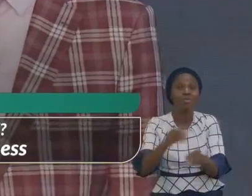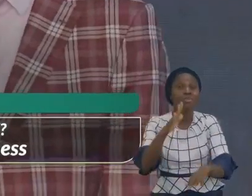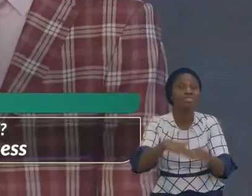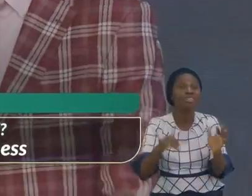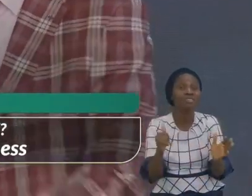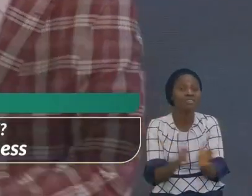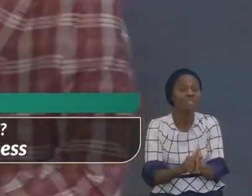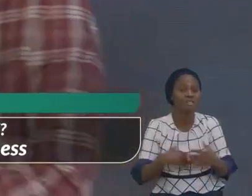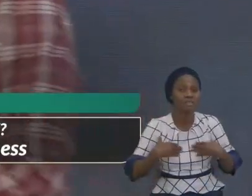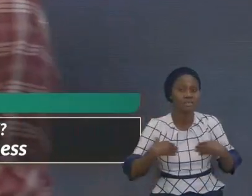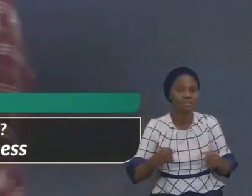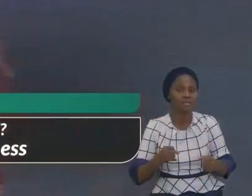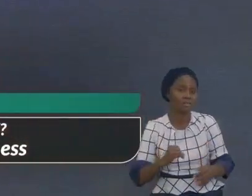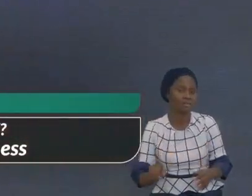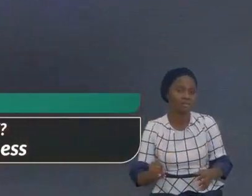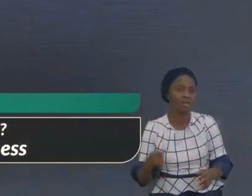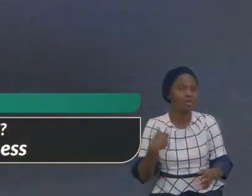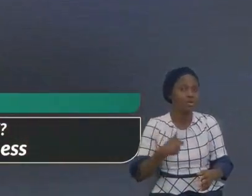healing.